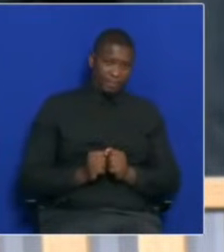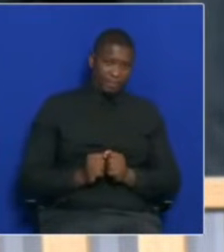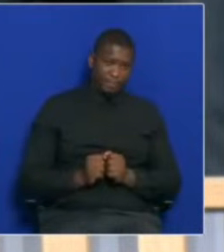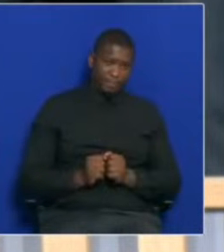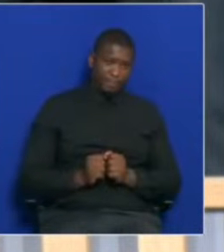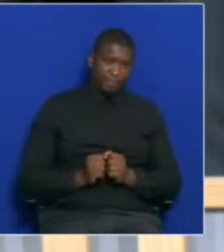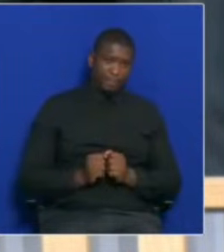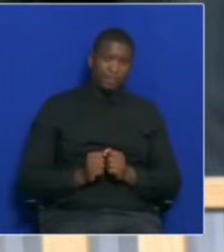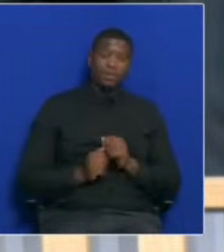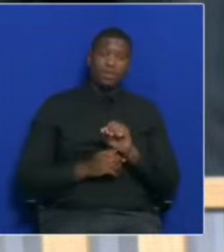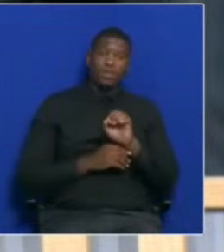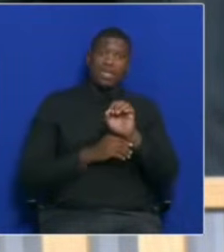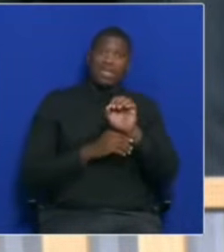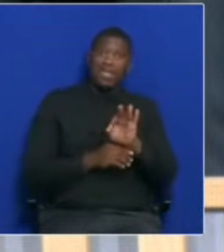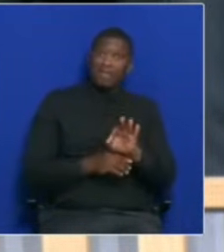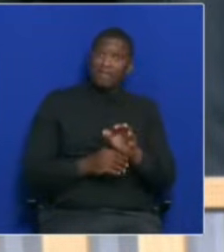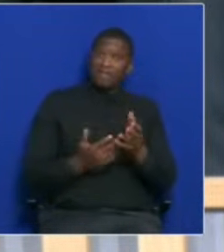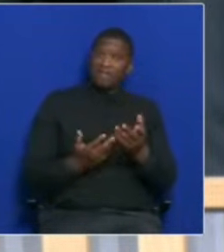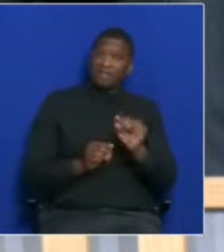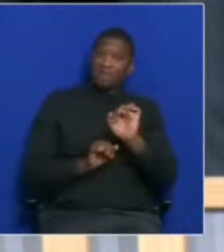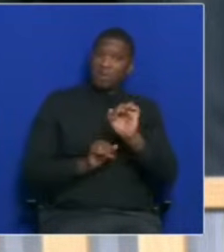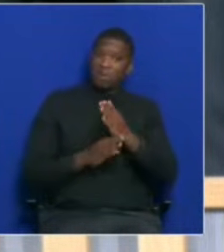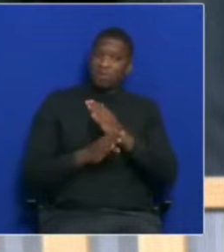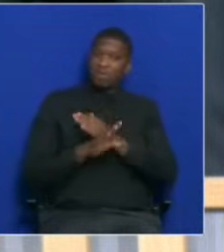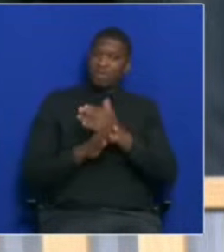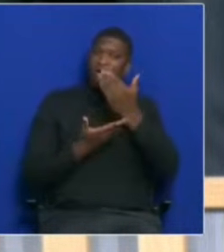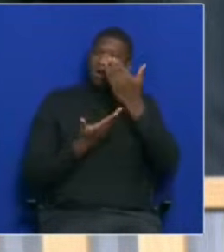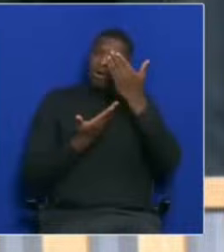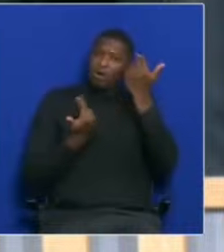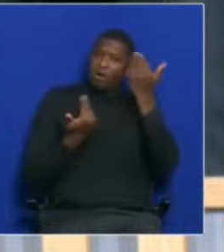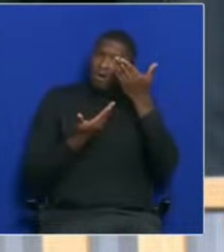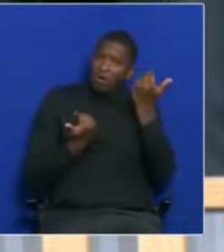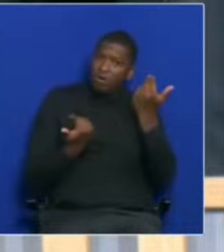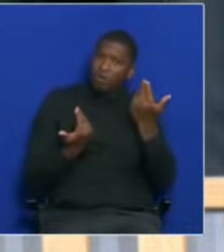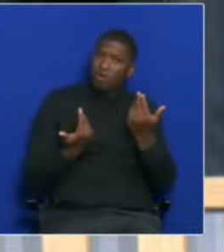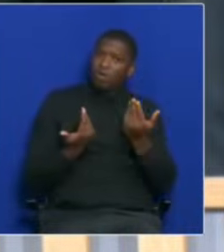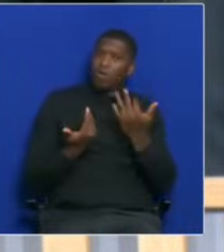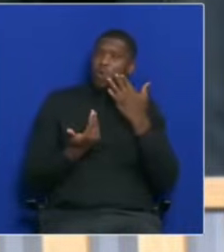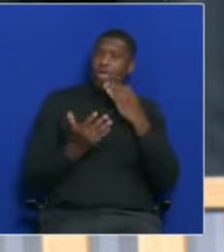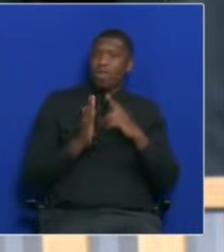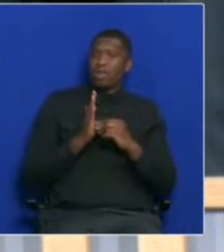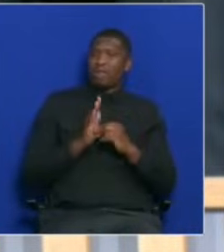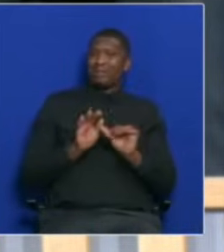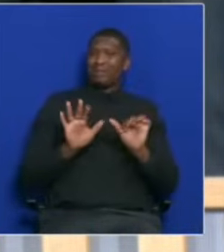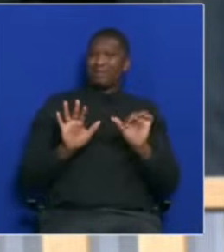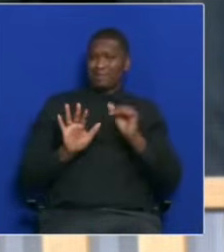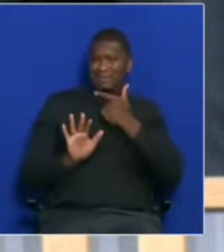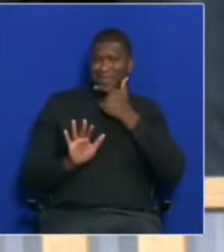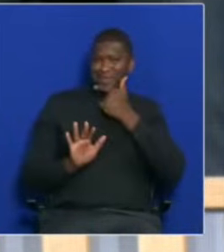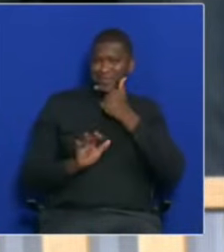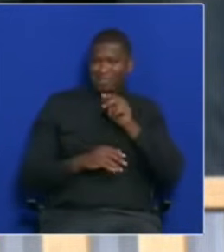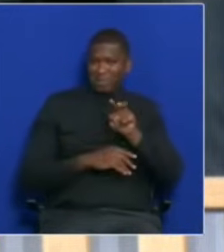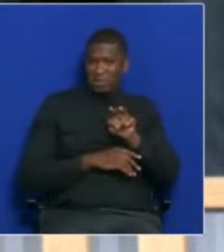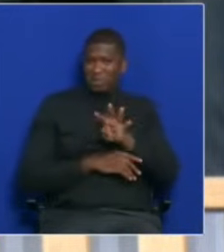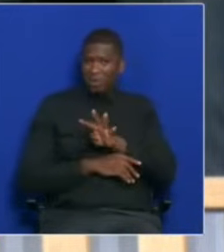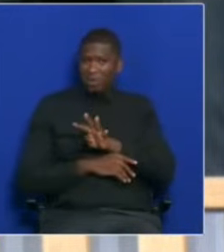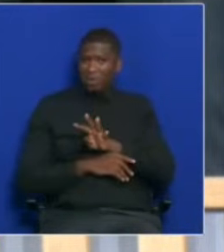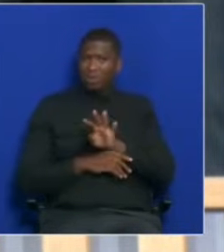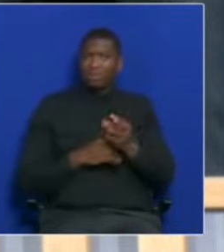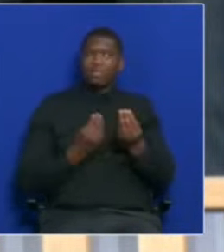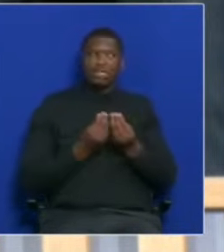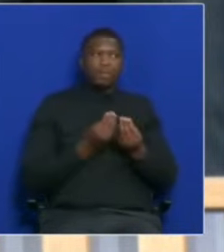If you didn't know as of the 6th of December, 24, that something is happening, is being